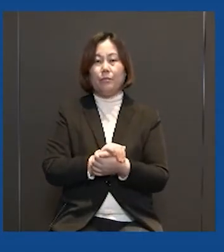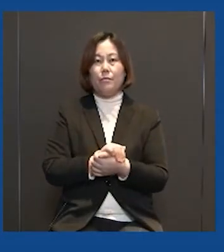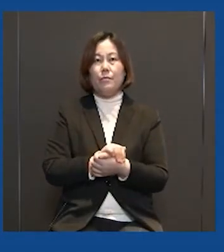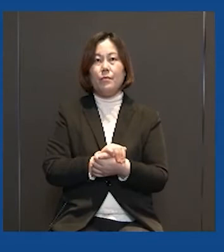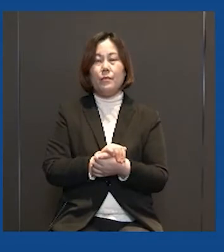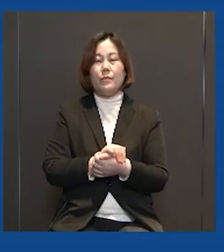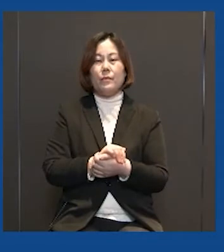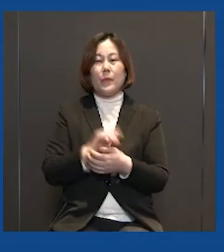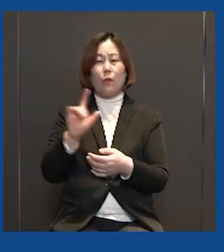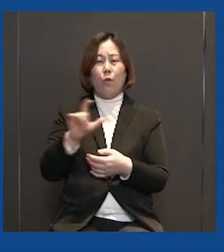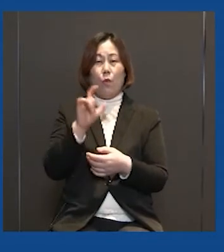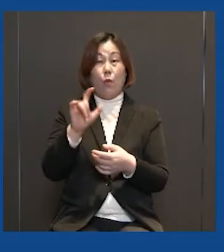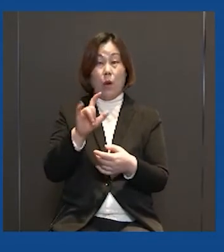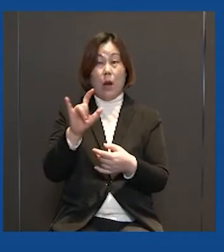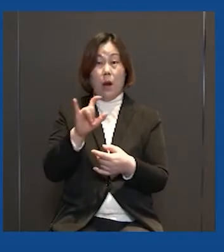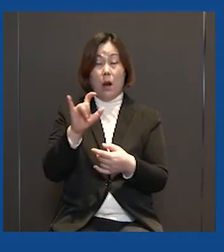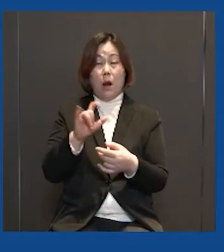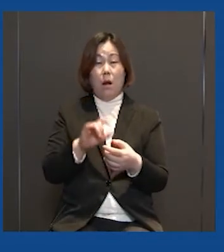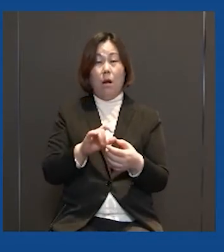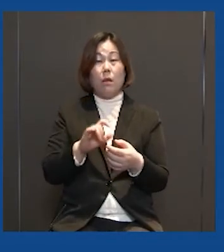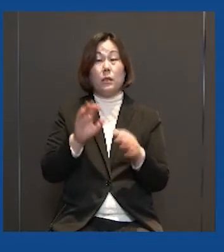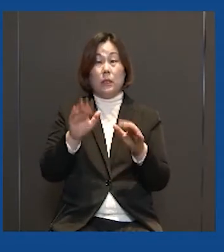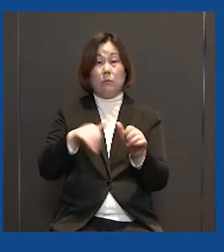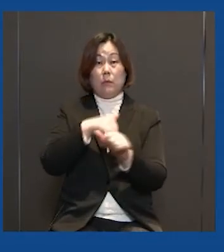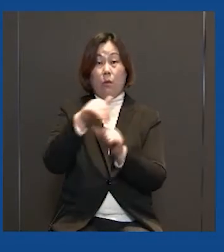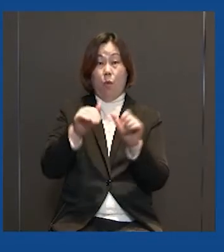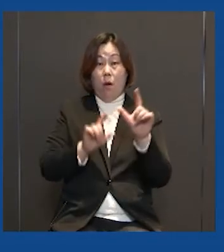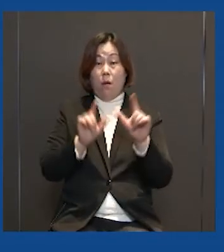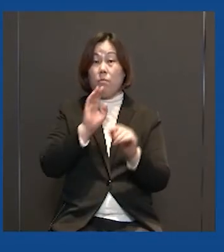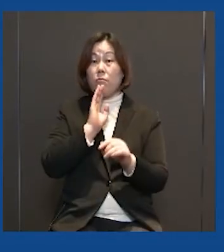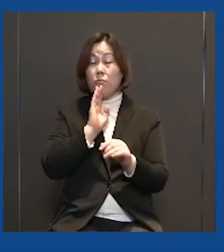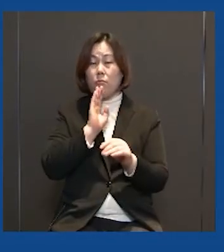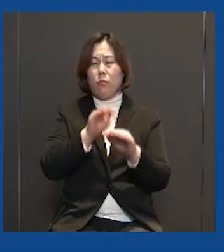or the systemic failure of the care systems.